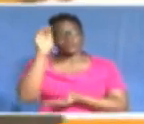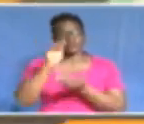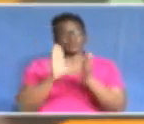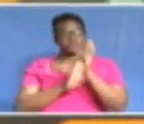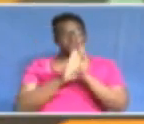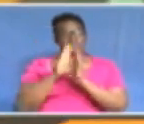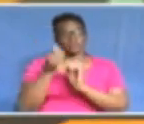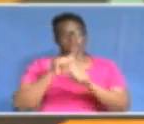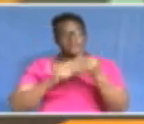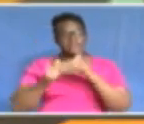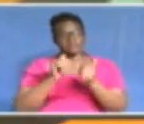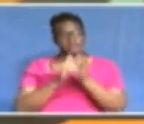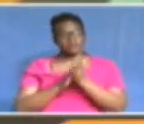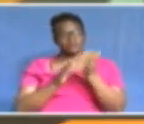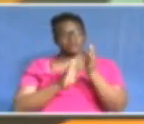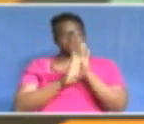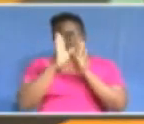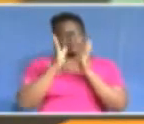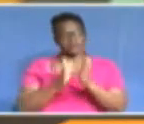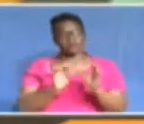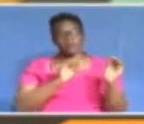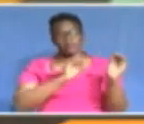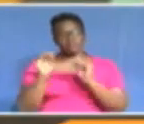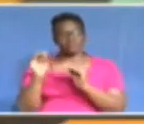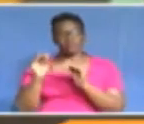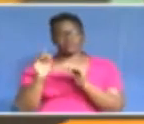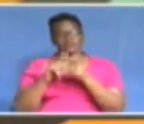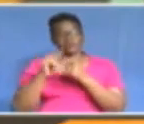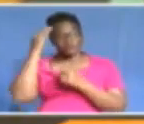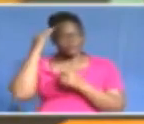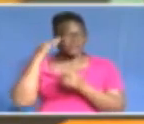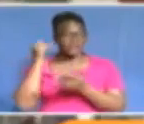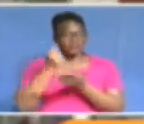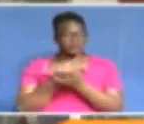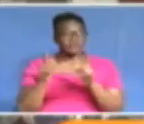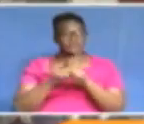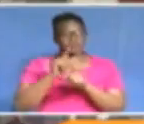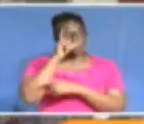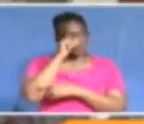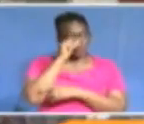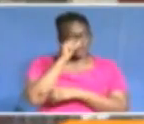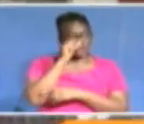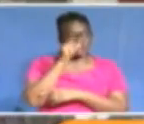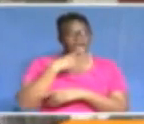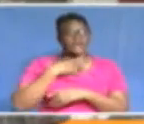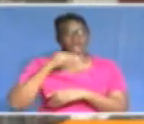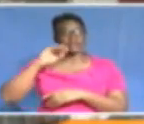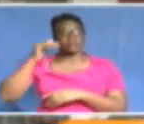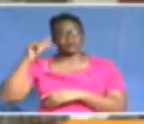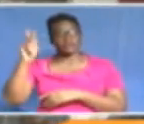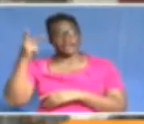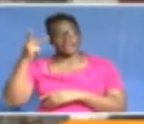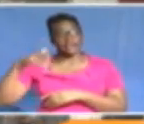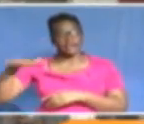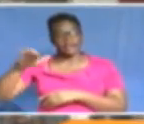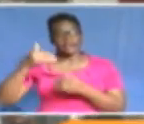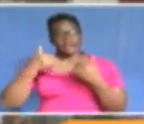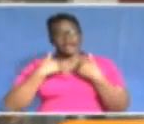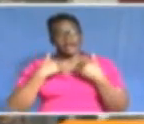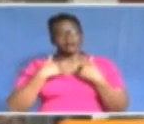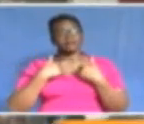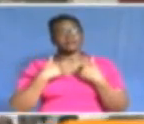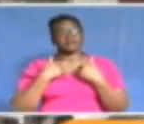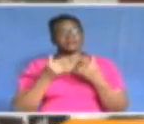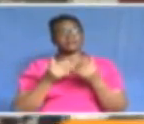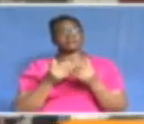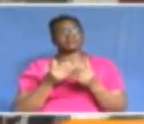activity, with developers shifting to the country headquarters such as Mombasa and the Mount Kenya region that have a higher retail